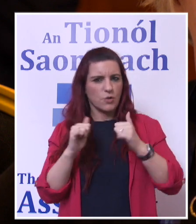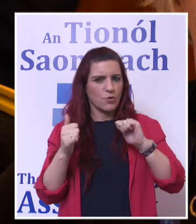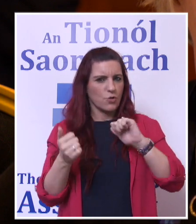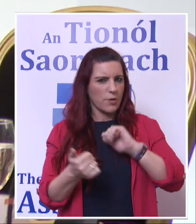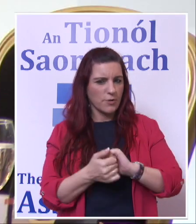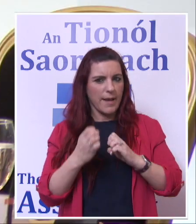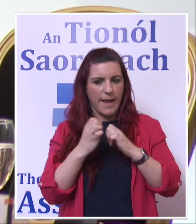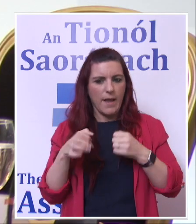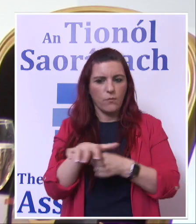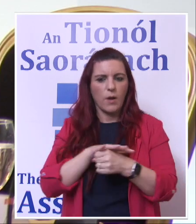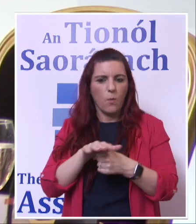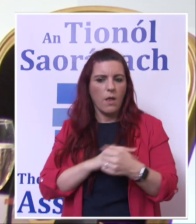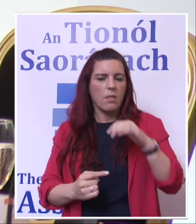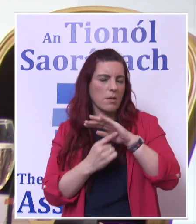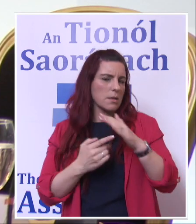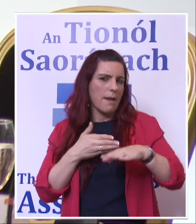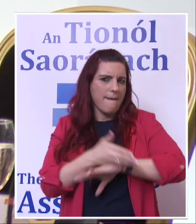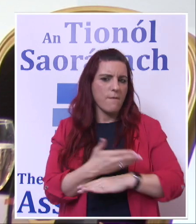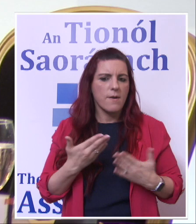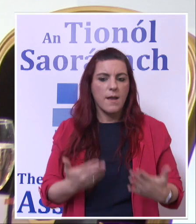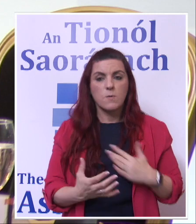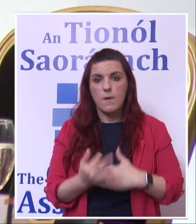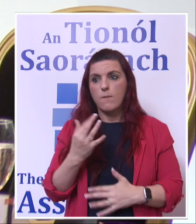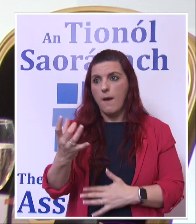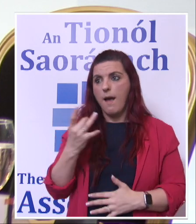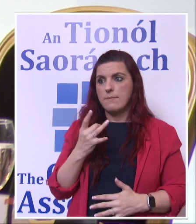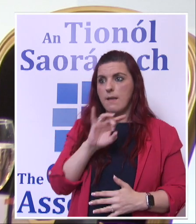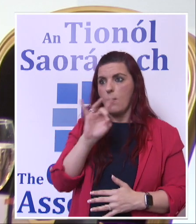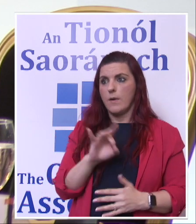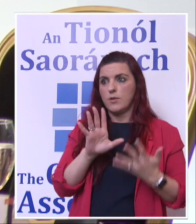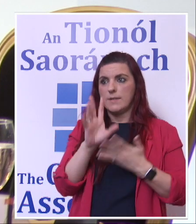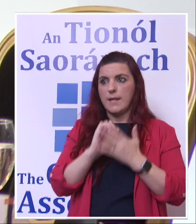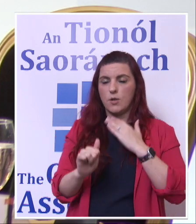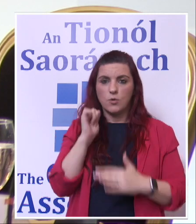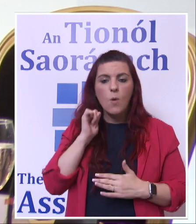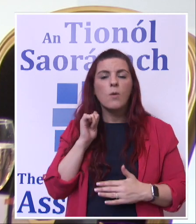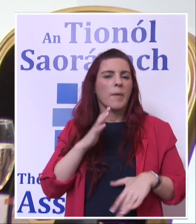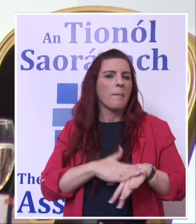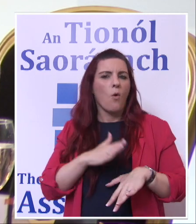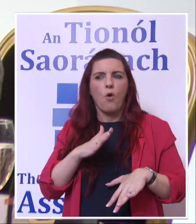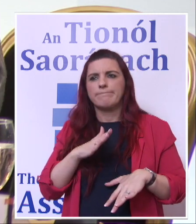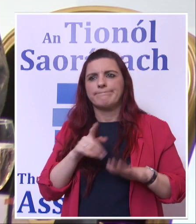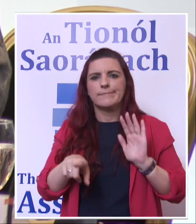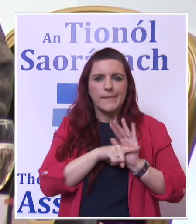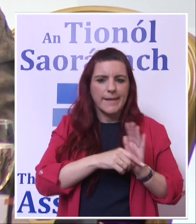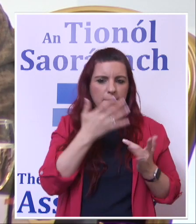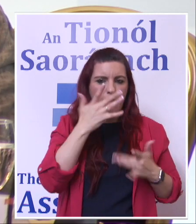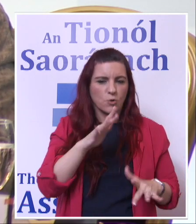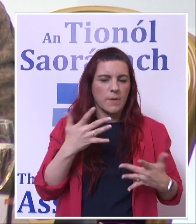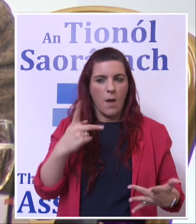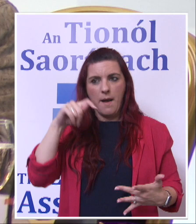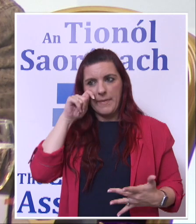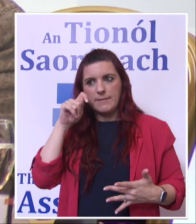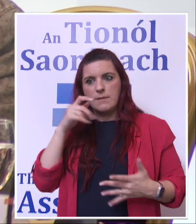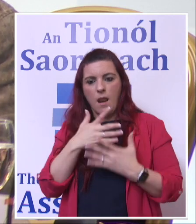local authority is making an effort. So if you asked that question 10 years ago, it would be a more negative answer. I do think there's a lot of good